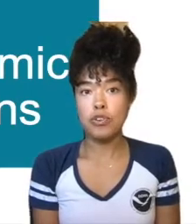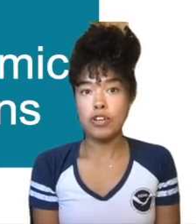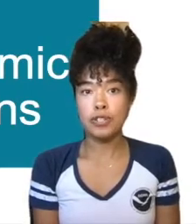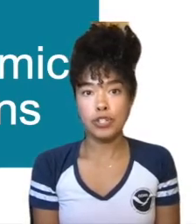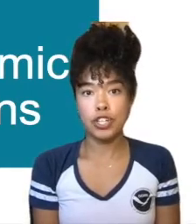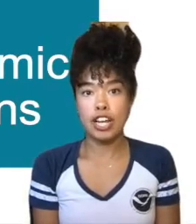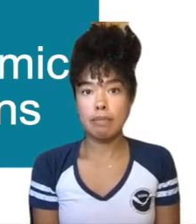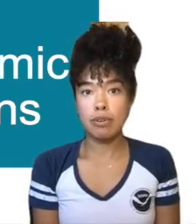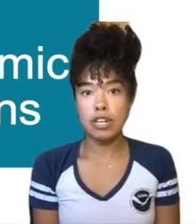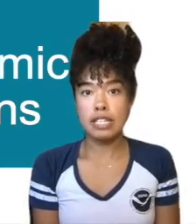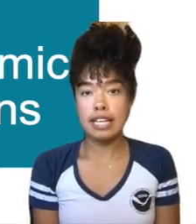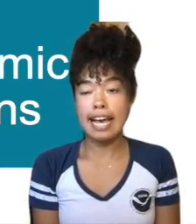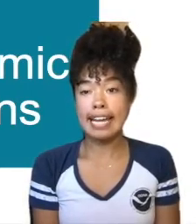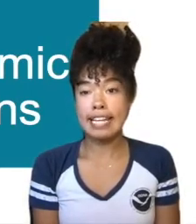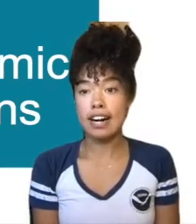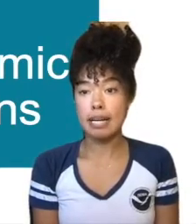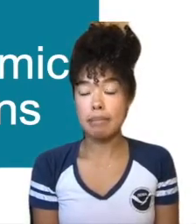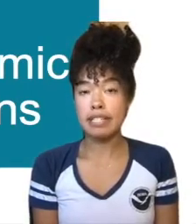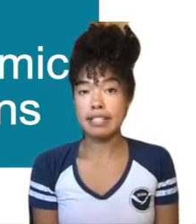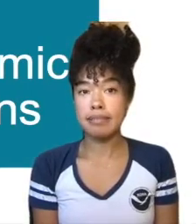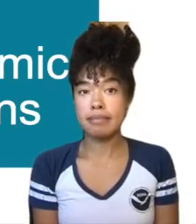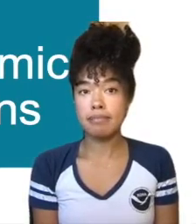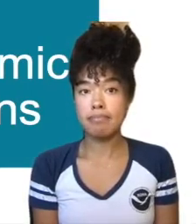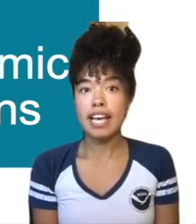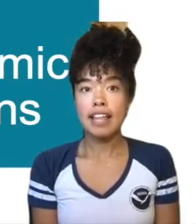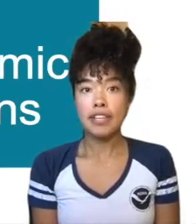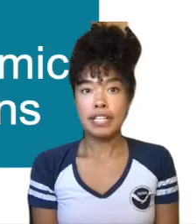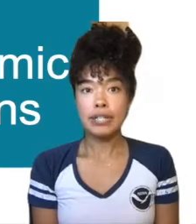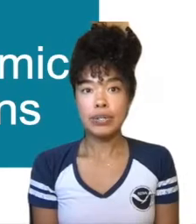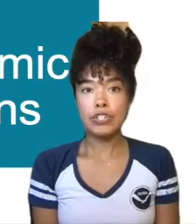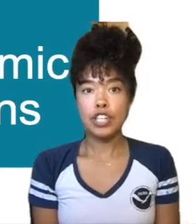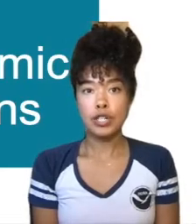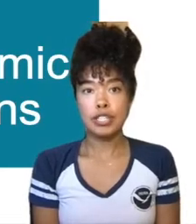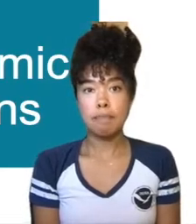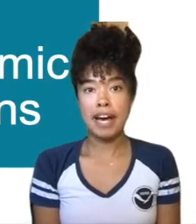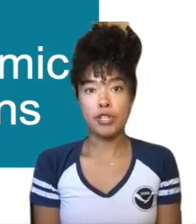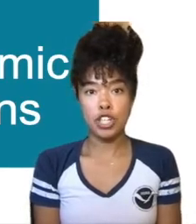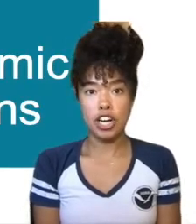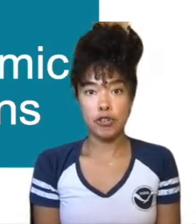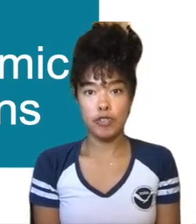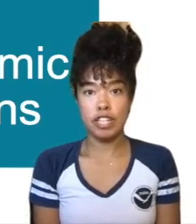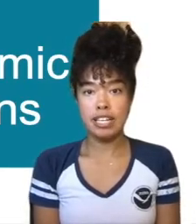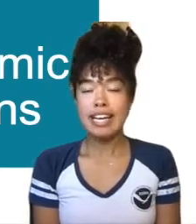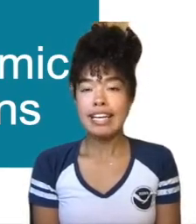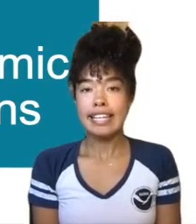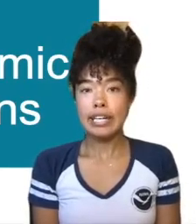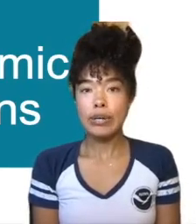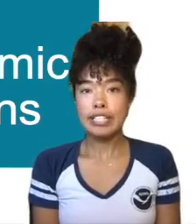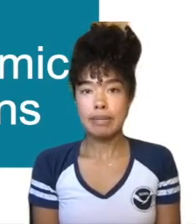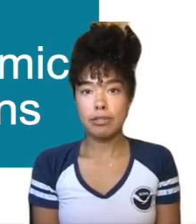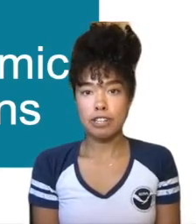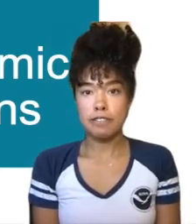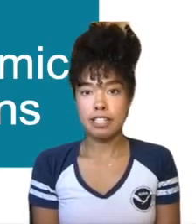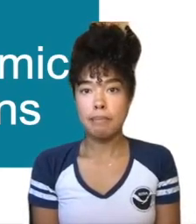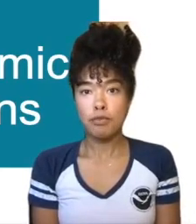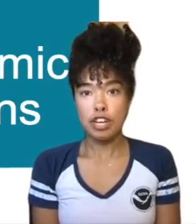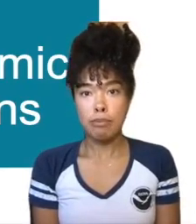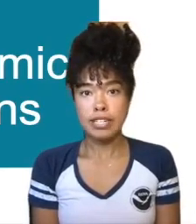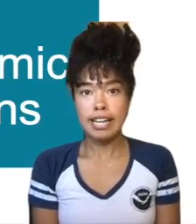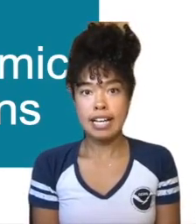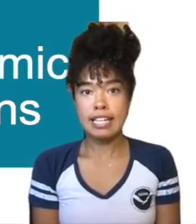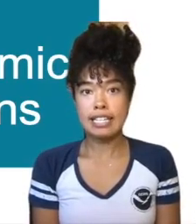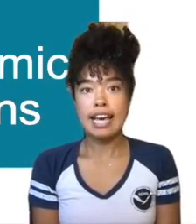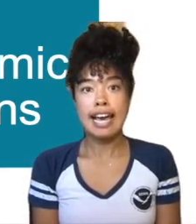disruptions to their associated communities and economies. This includes changes in biogeography, ecosystem shifts,